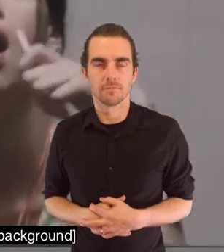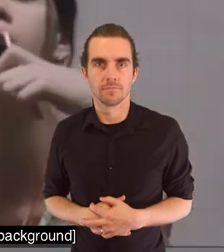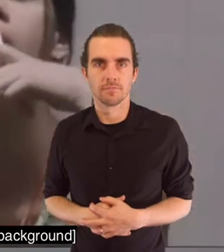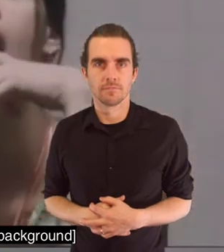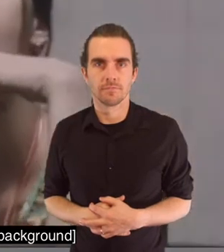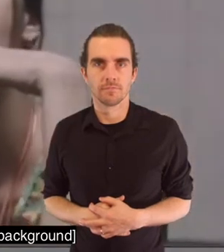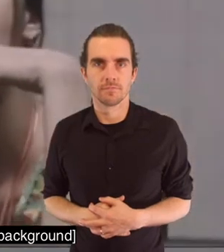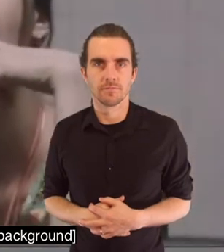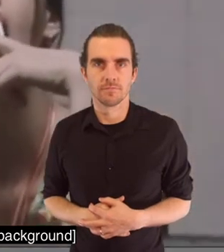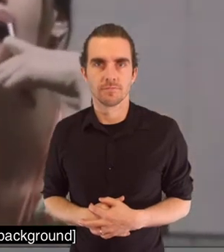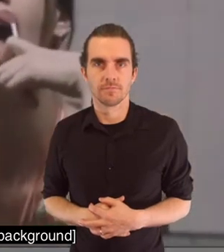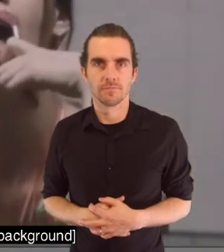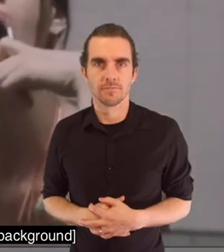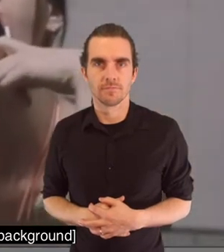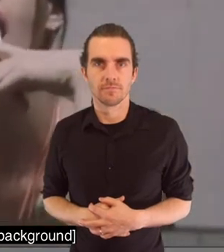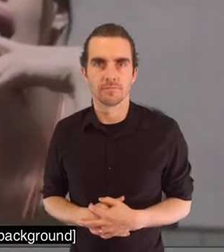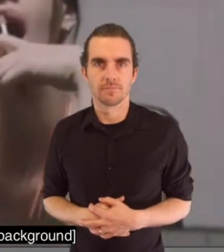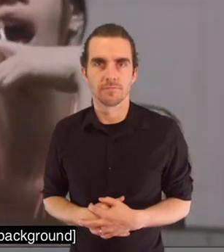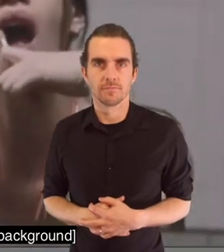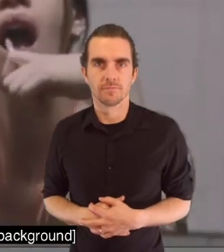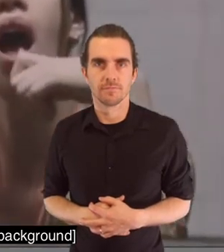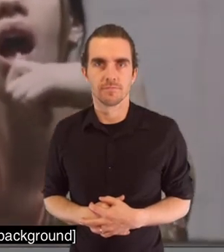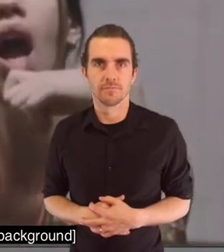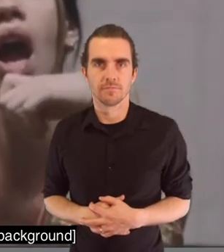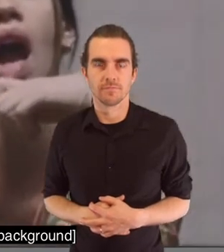Girl putting on makeup.